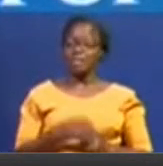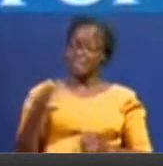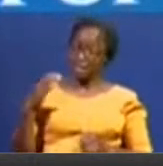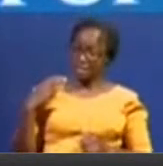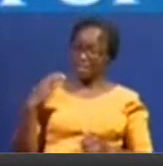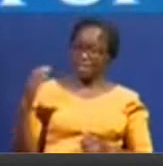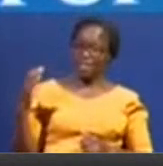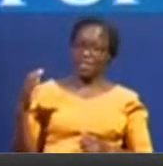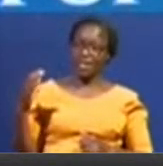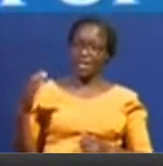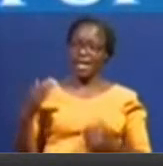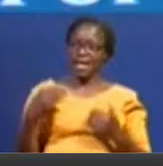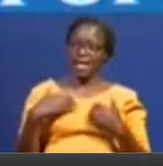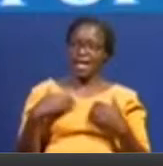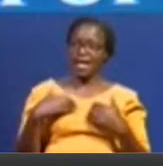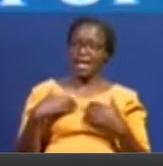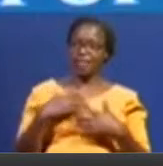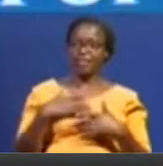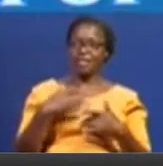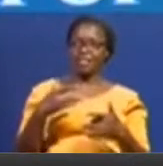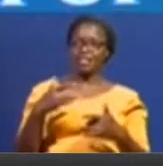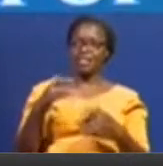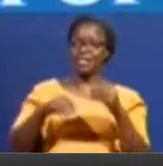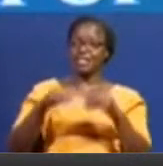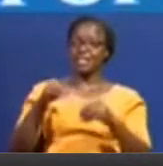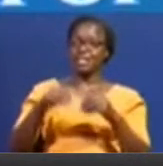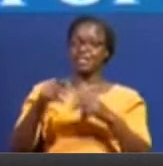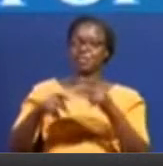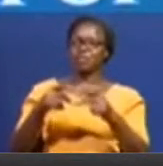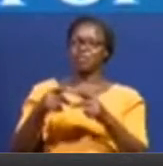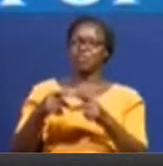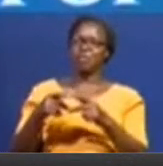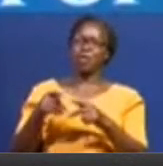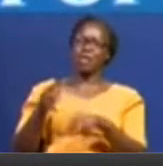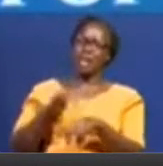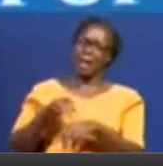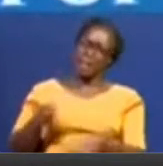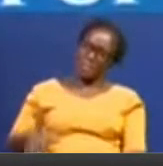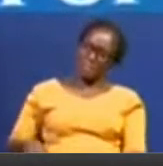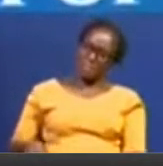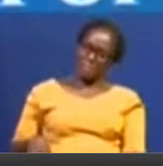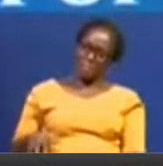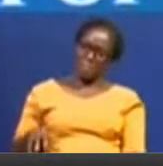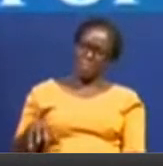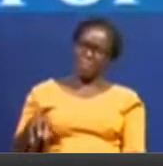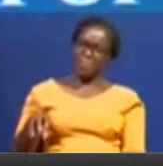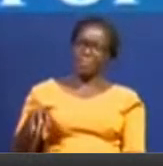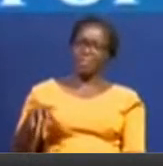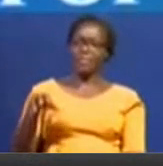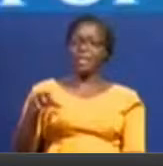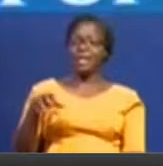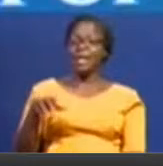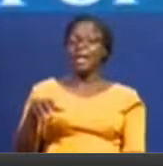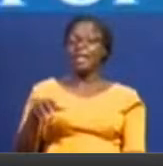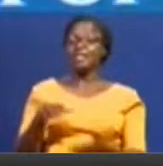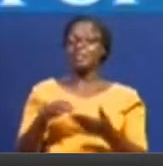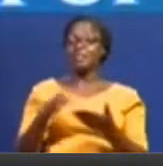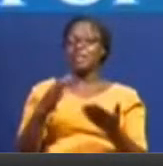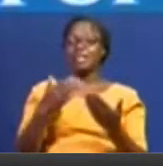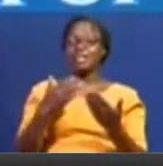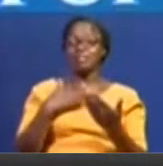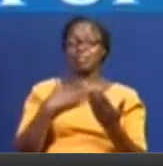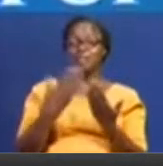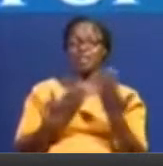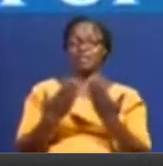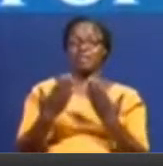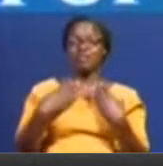Chairperson, I have had an interest in the electoral process from a very early age. And as much as I have served Kenya